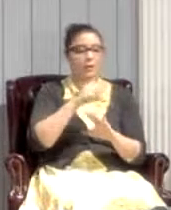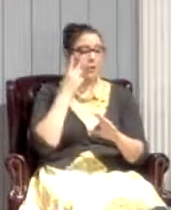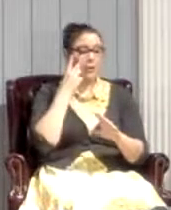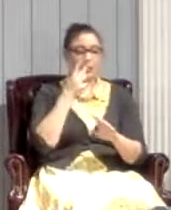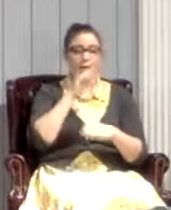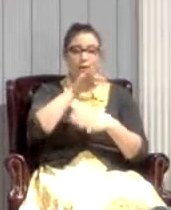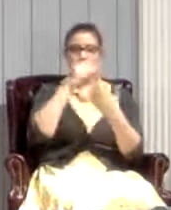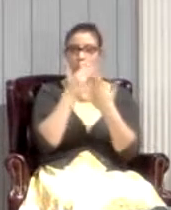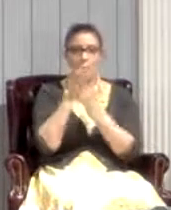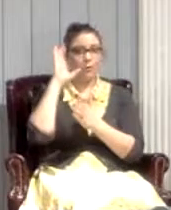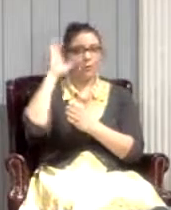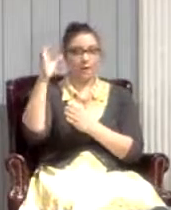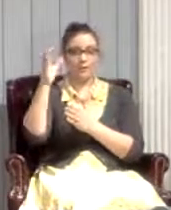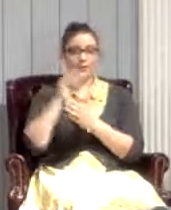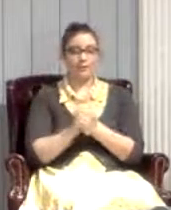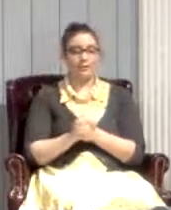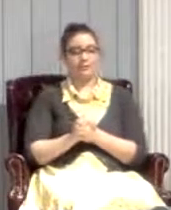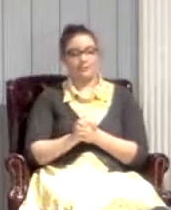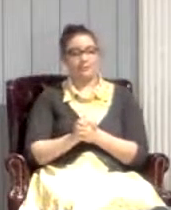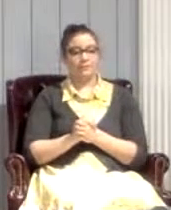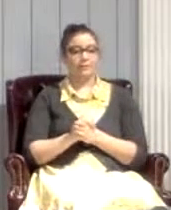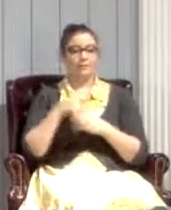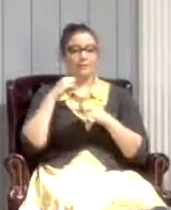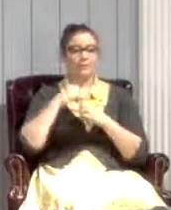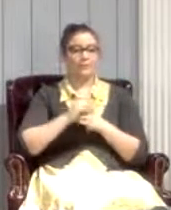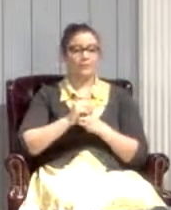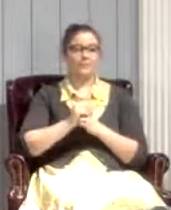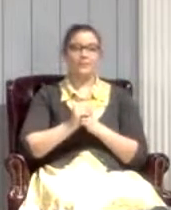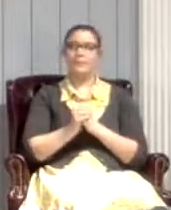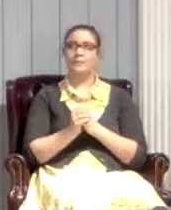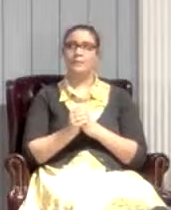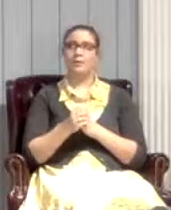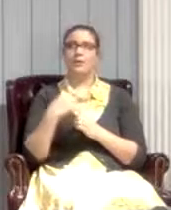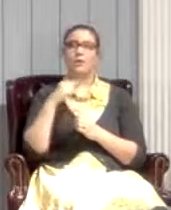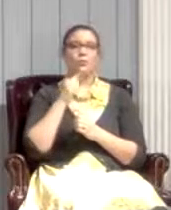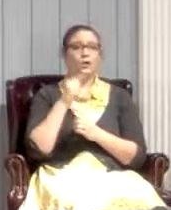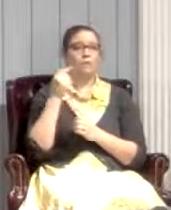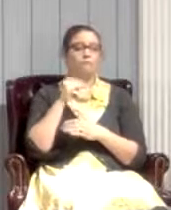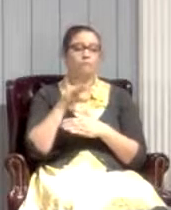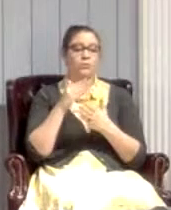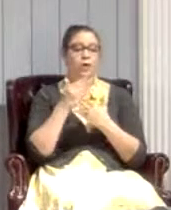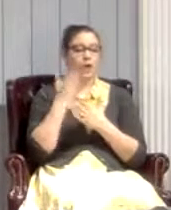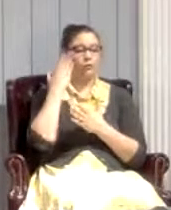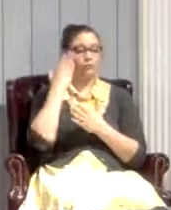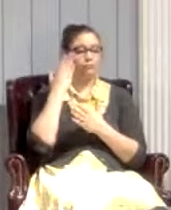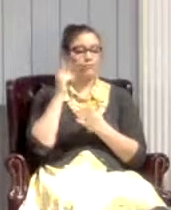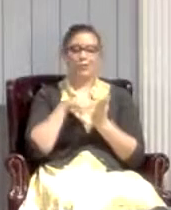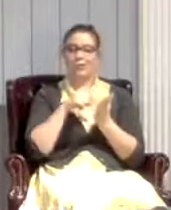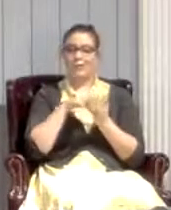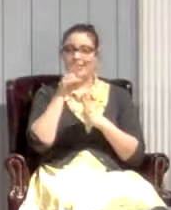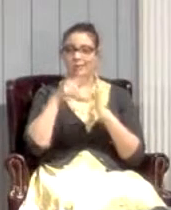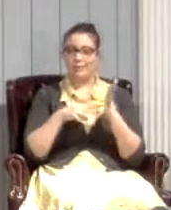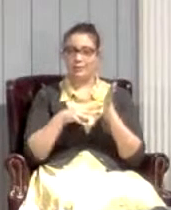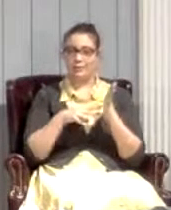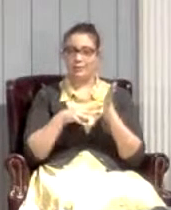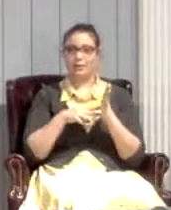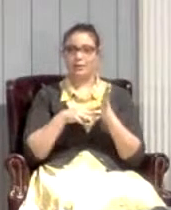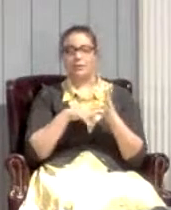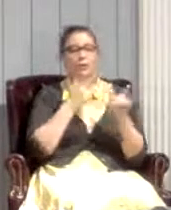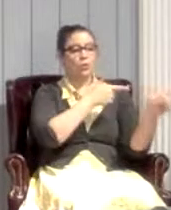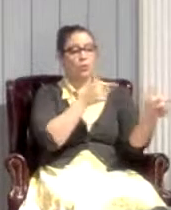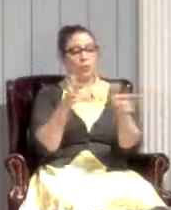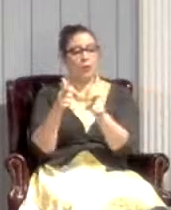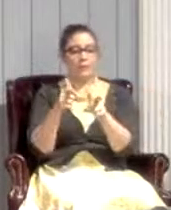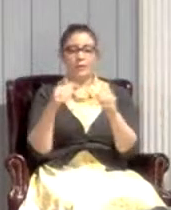weapons of warfare are not carnal, but mighty through God to the pulling down of strongholds. We all know that verse. And, you know, the weapons of warfare are